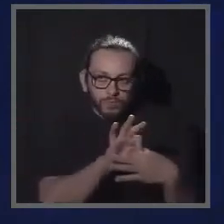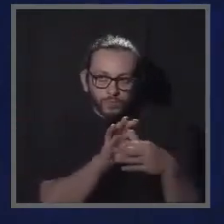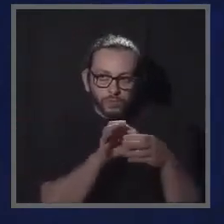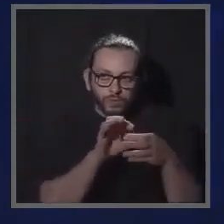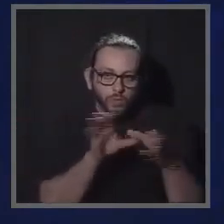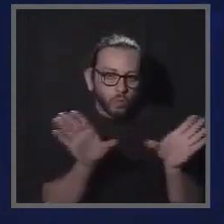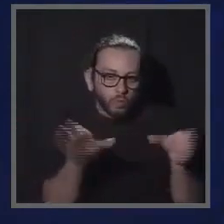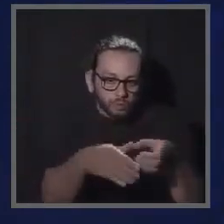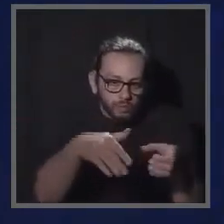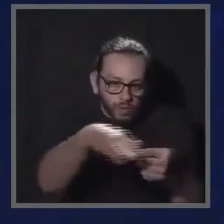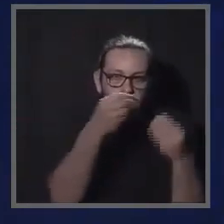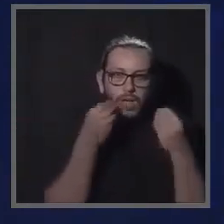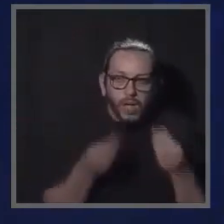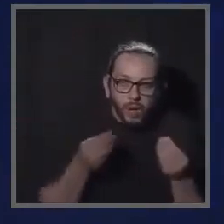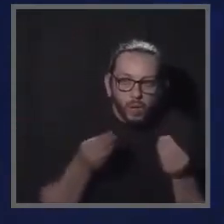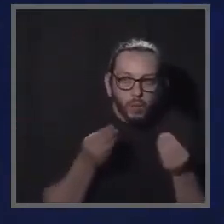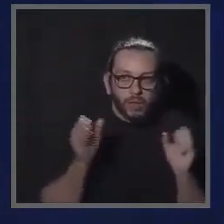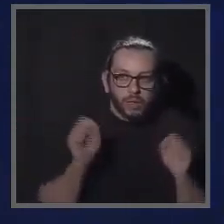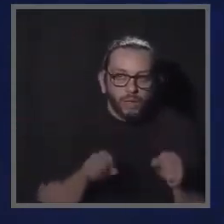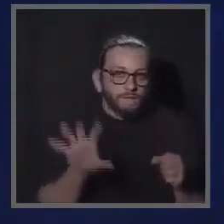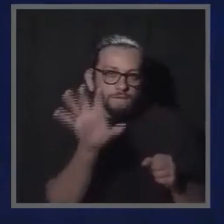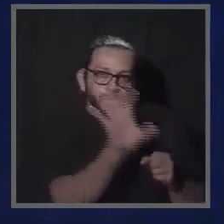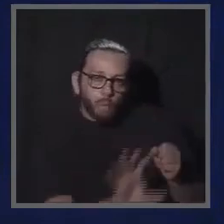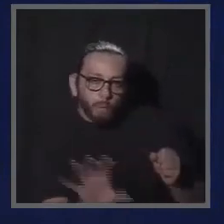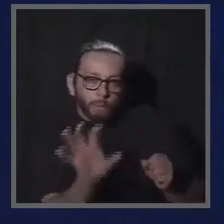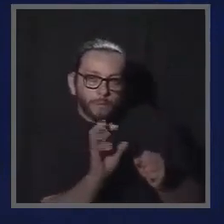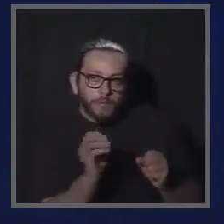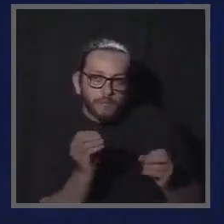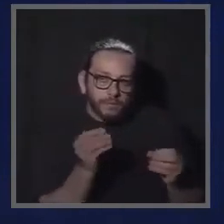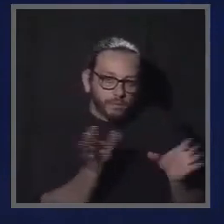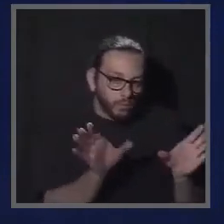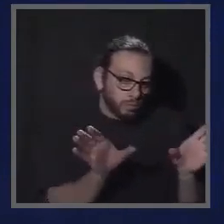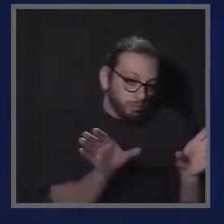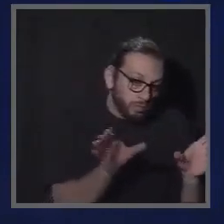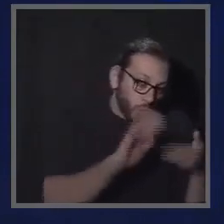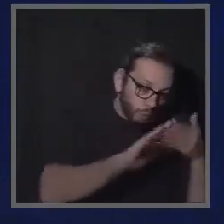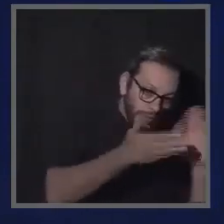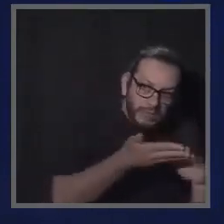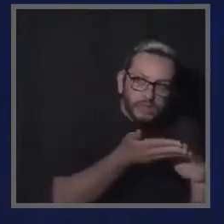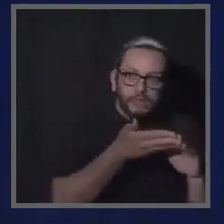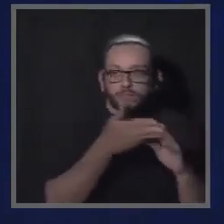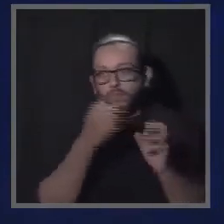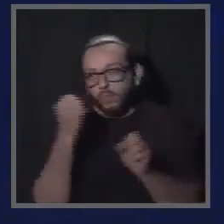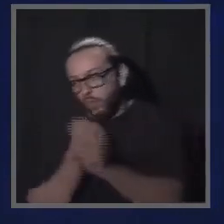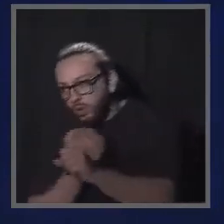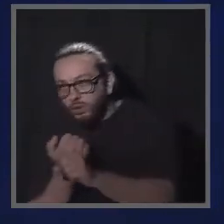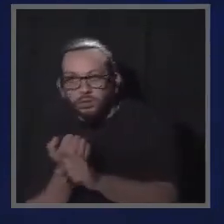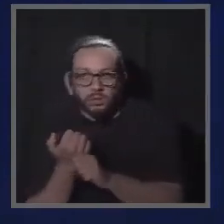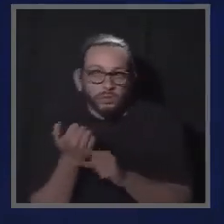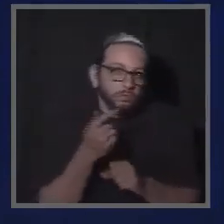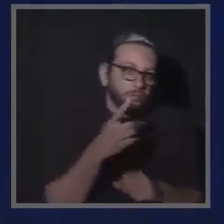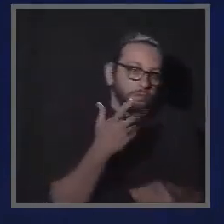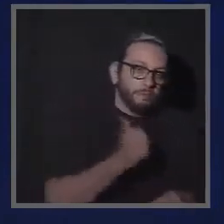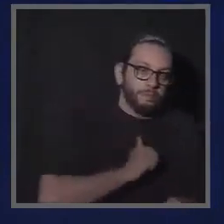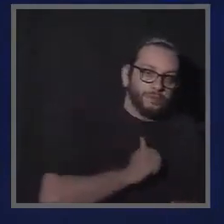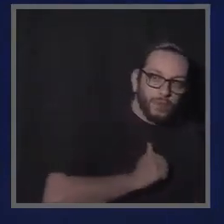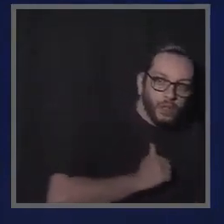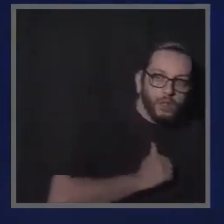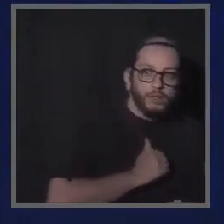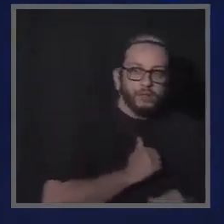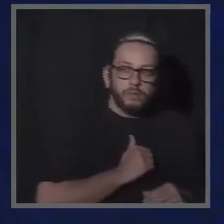profit making, and the community. Are you experimenting maybe in your works, starting with